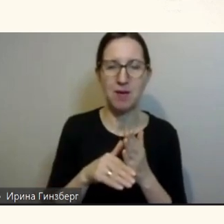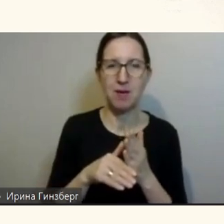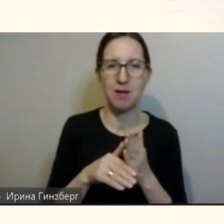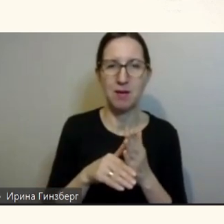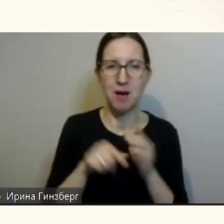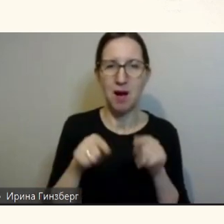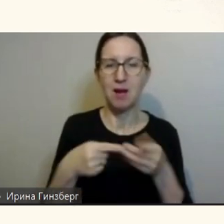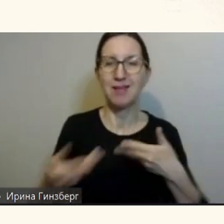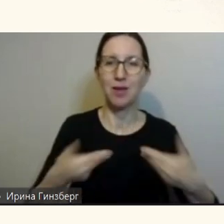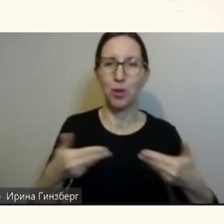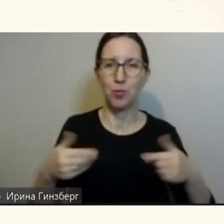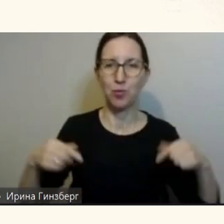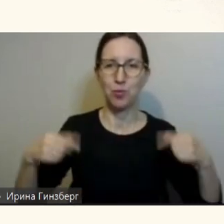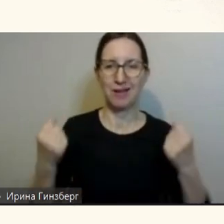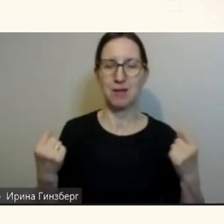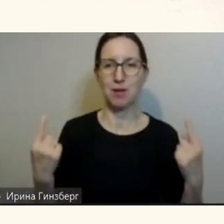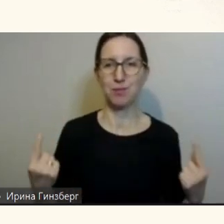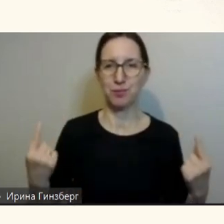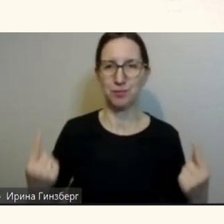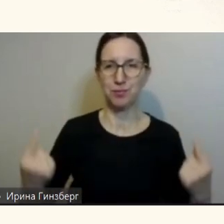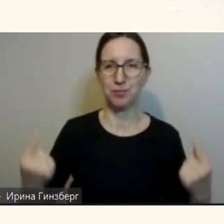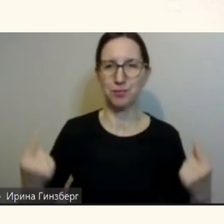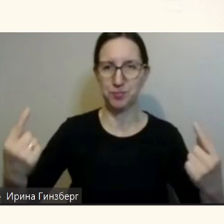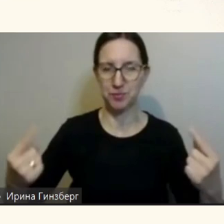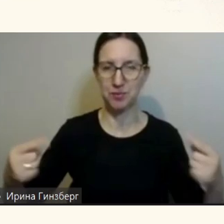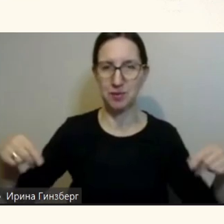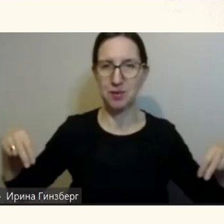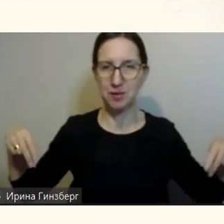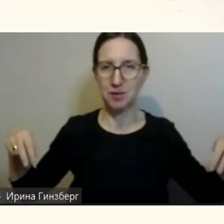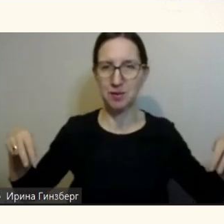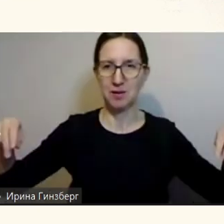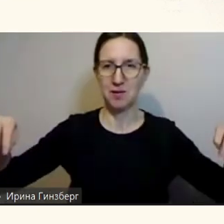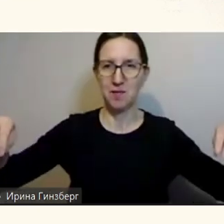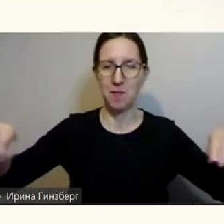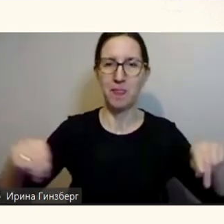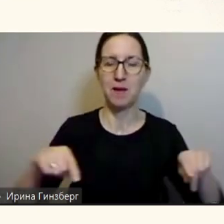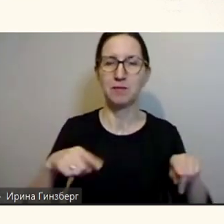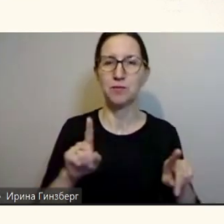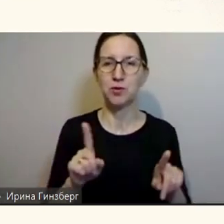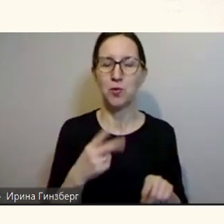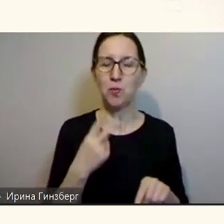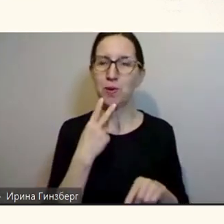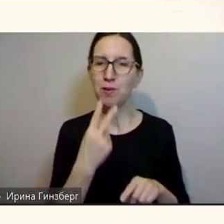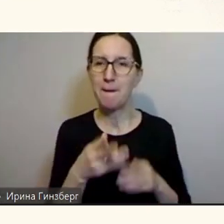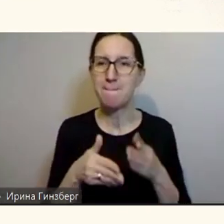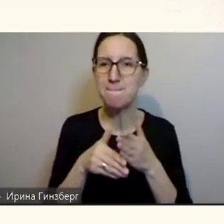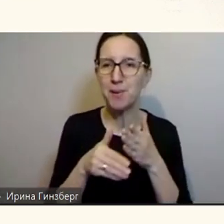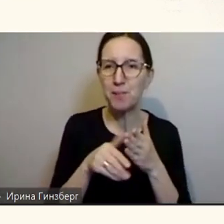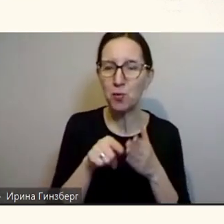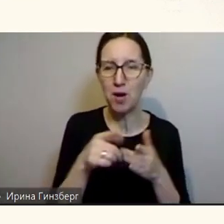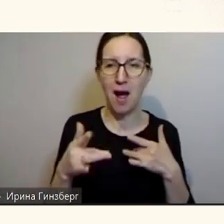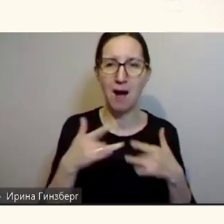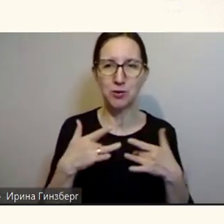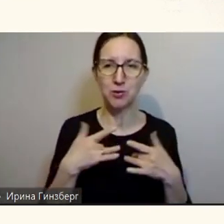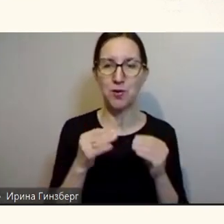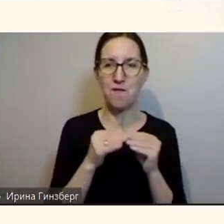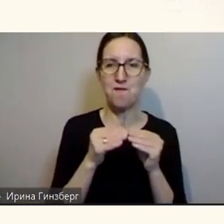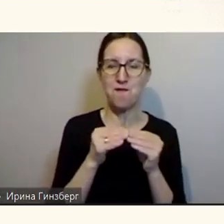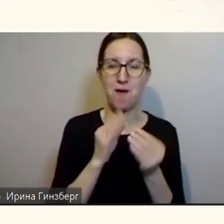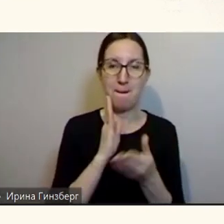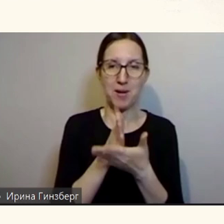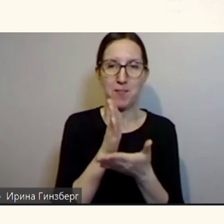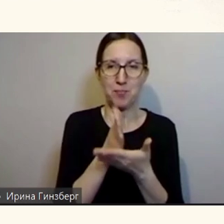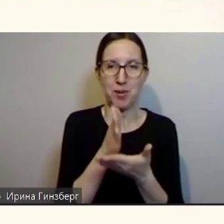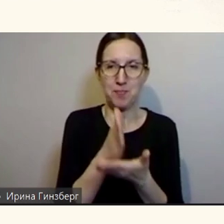are helping to direct the two actors walking correctly. And that's Bill giving